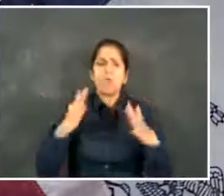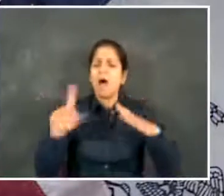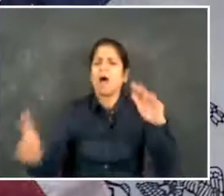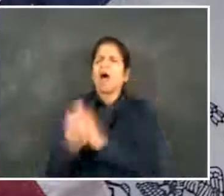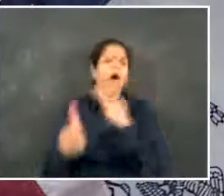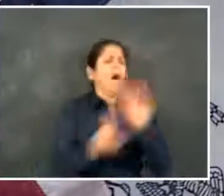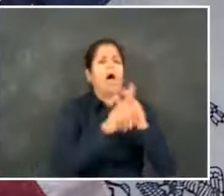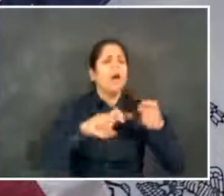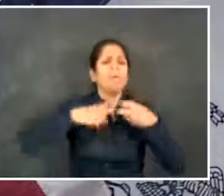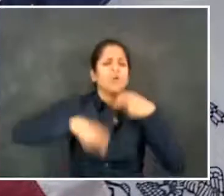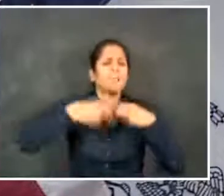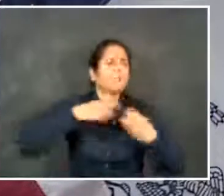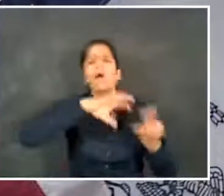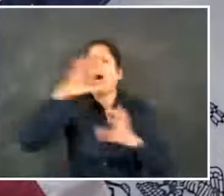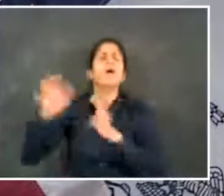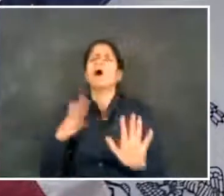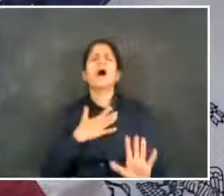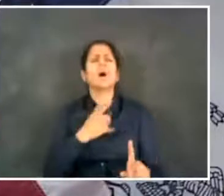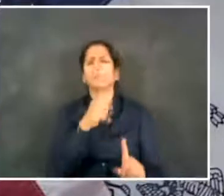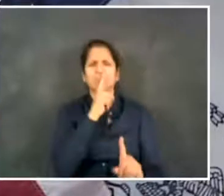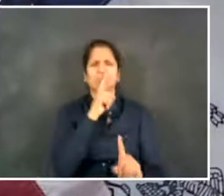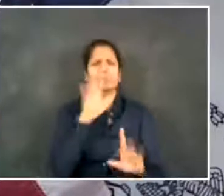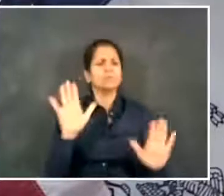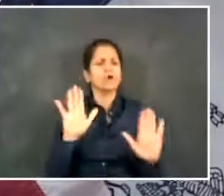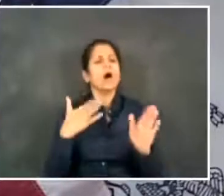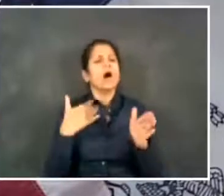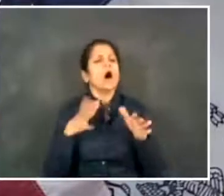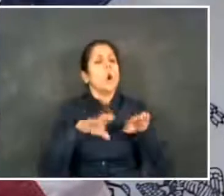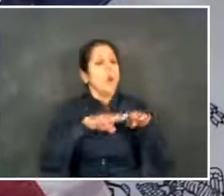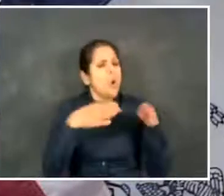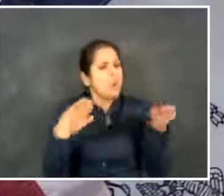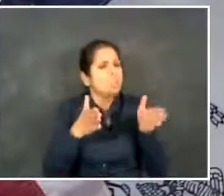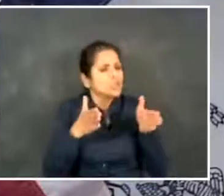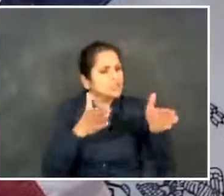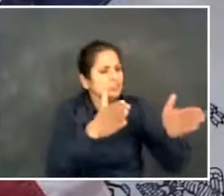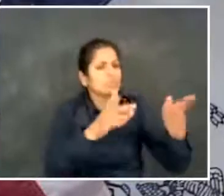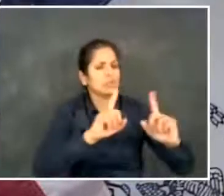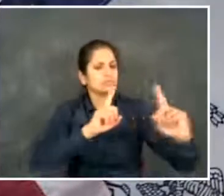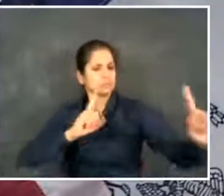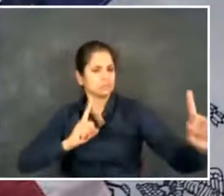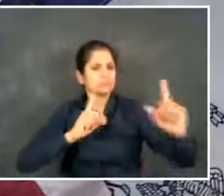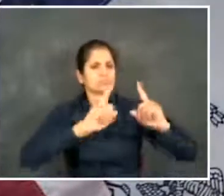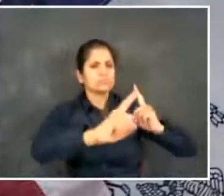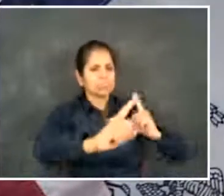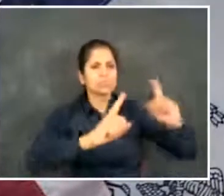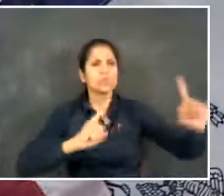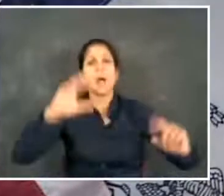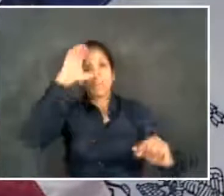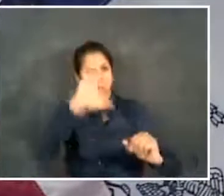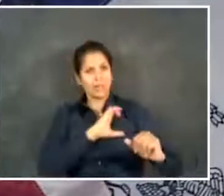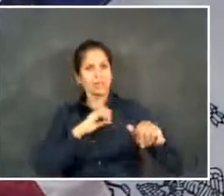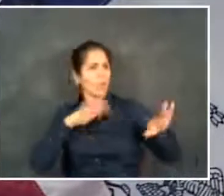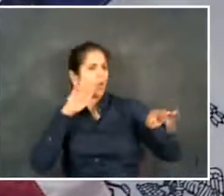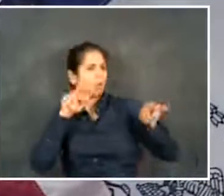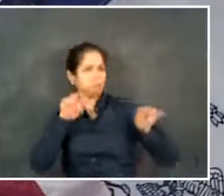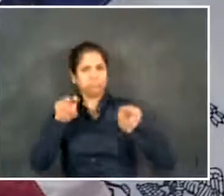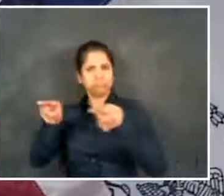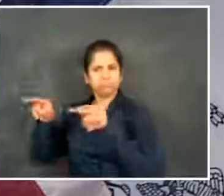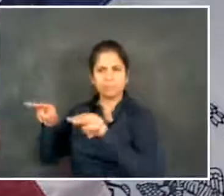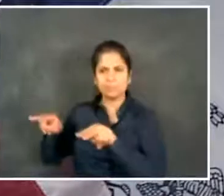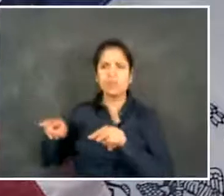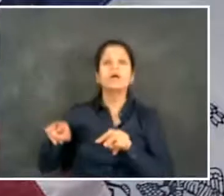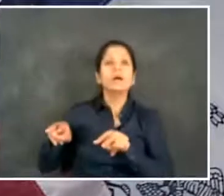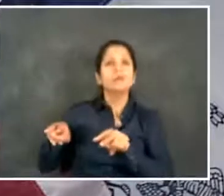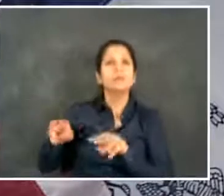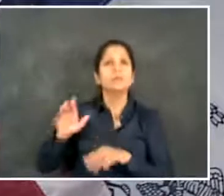And again, that was a critique I had of some of the plans elsewhere in the country, that they didn't really segment off the cars sufficiently. This is